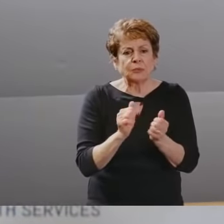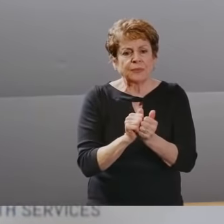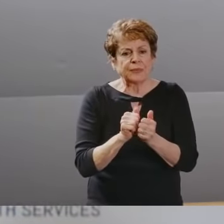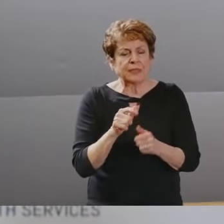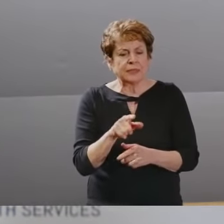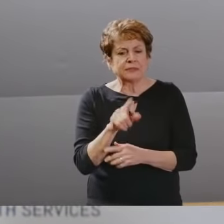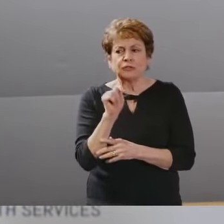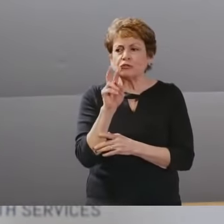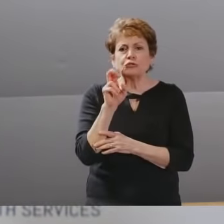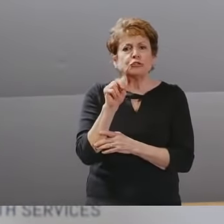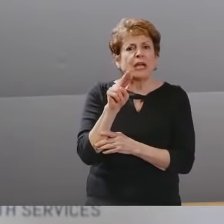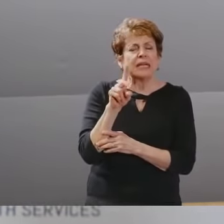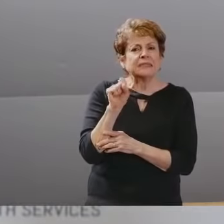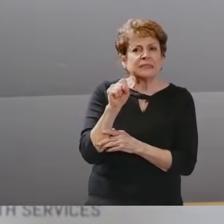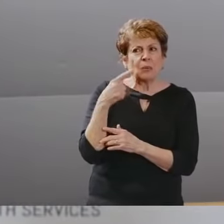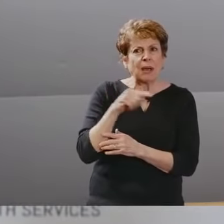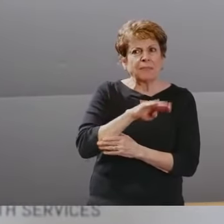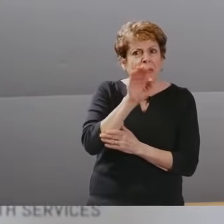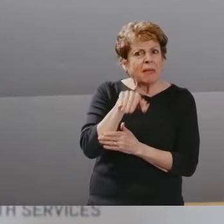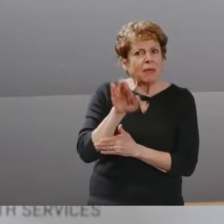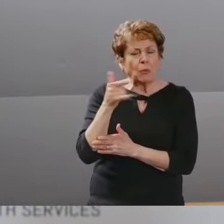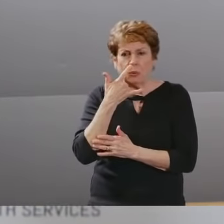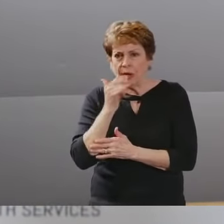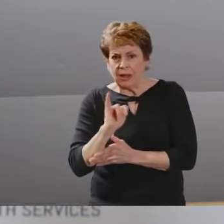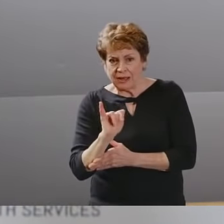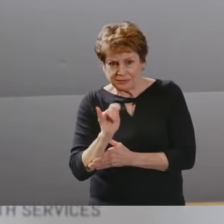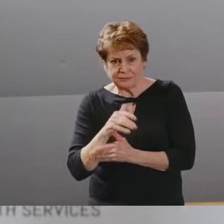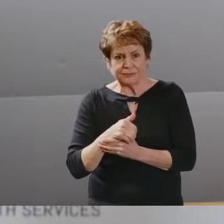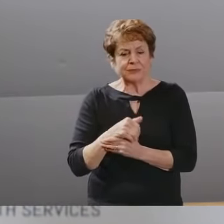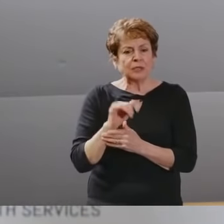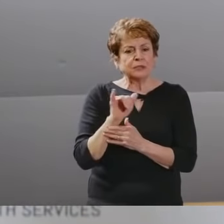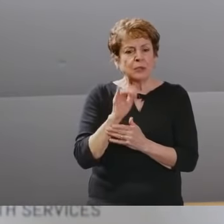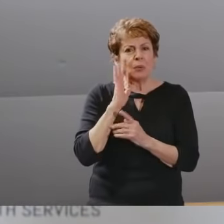take to protect their loved ones, especially with Thanksgiving coming up.